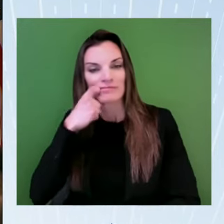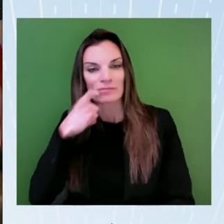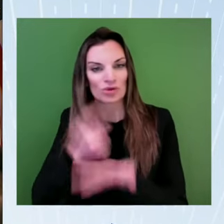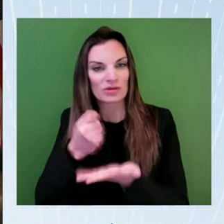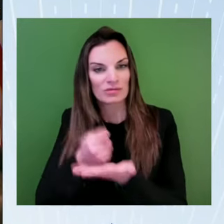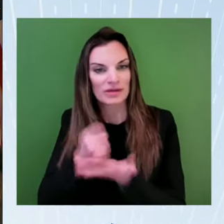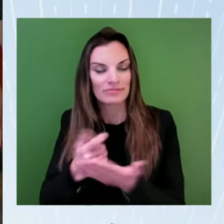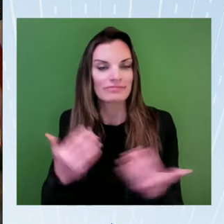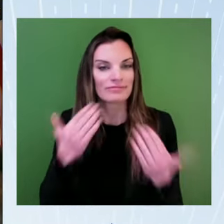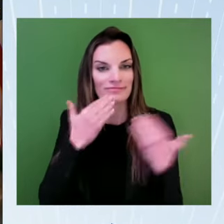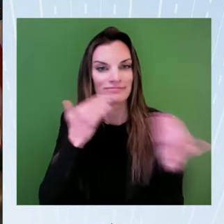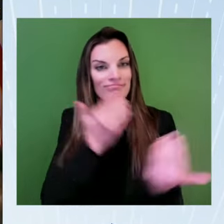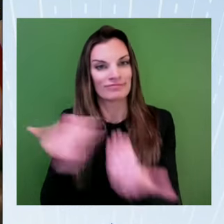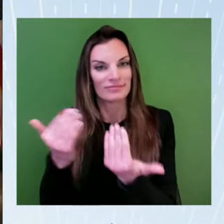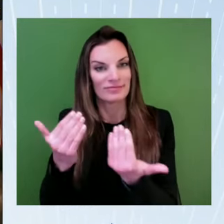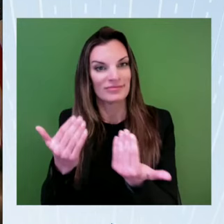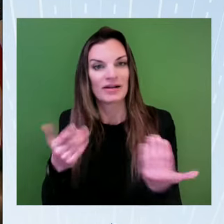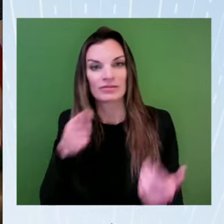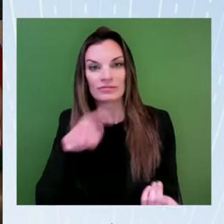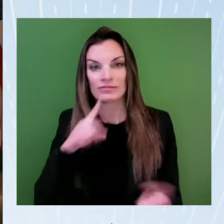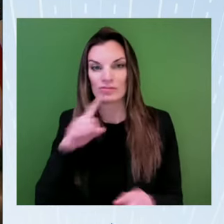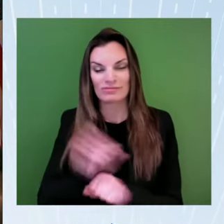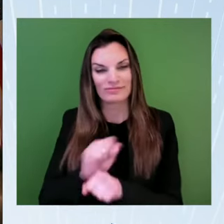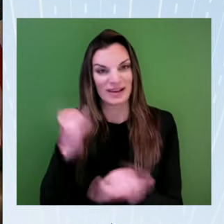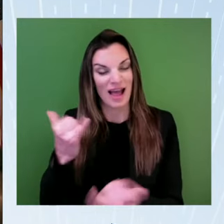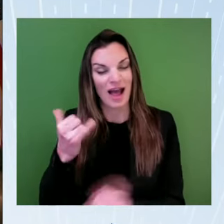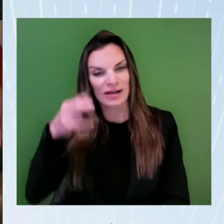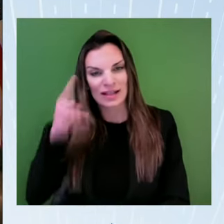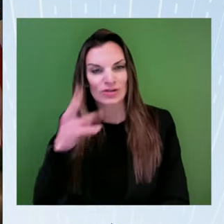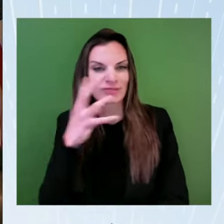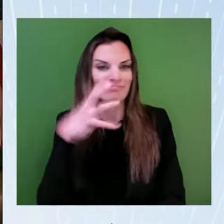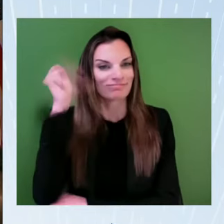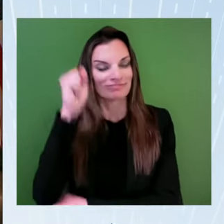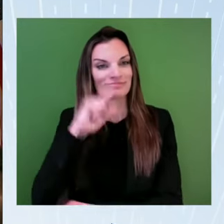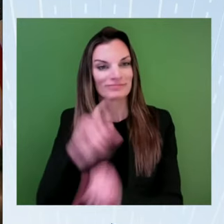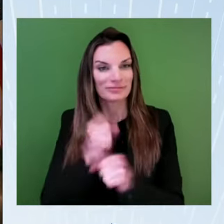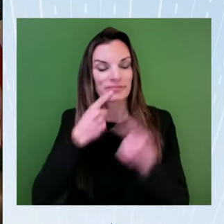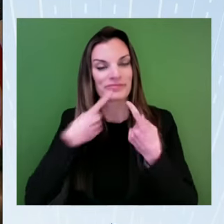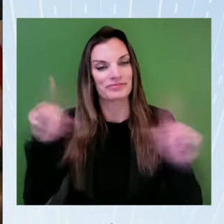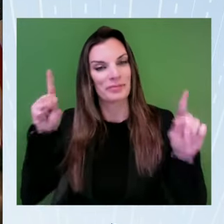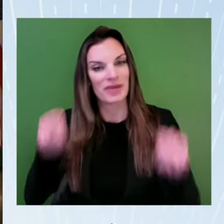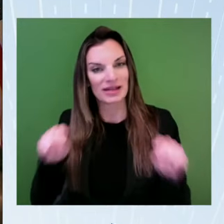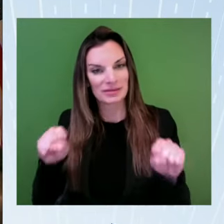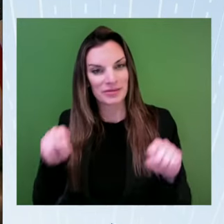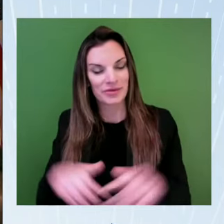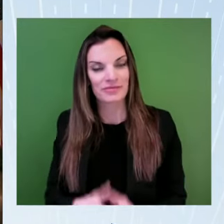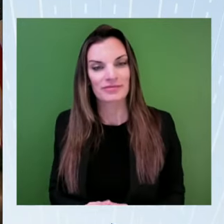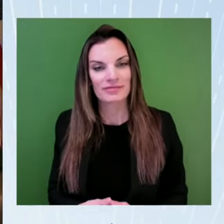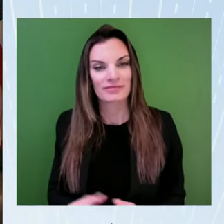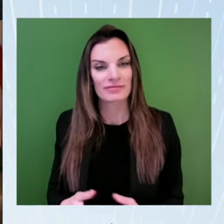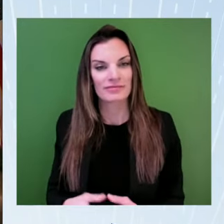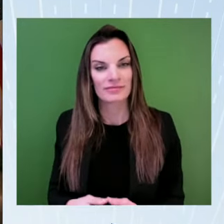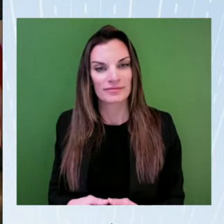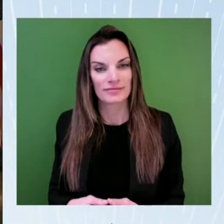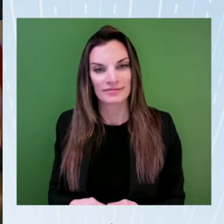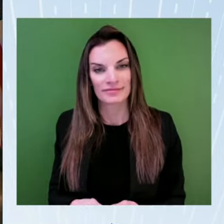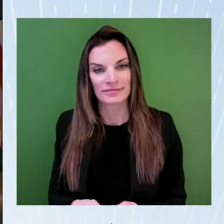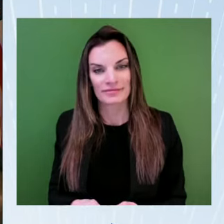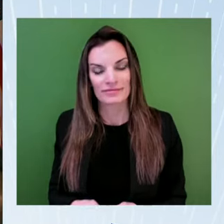make this historic action possible. At a time when our nation has